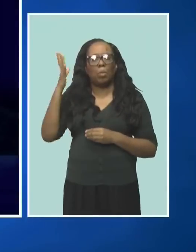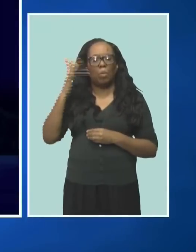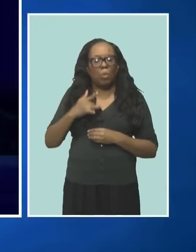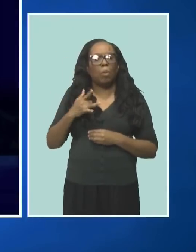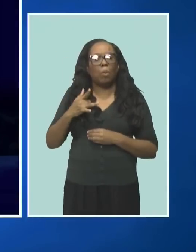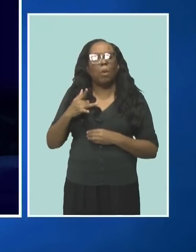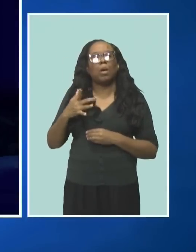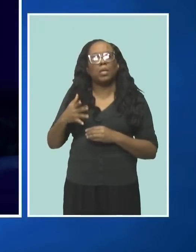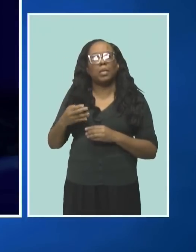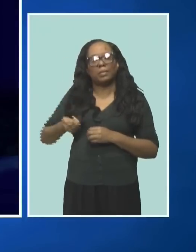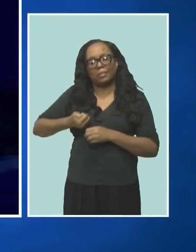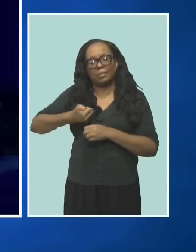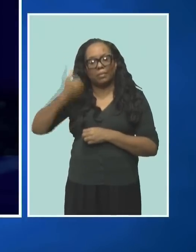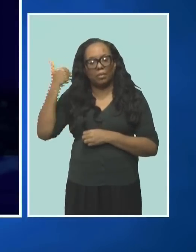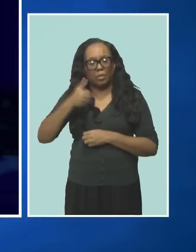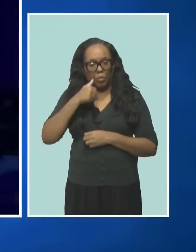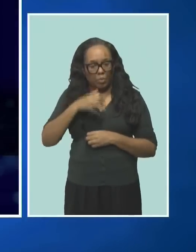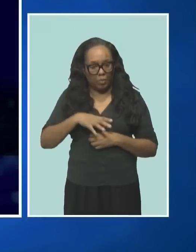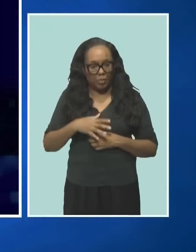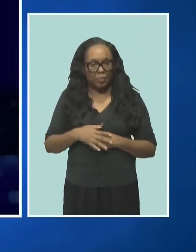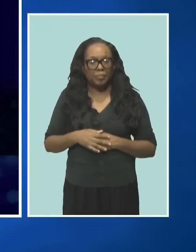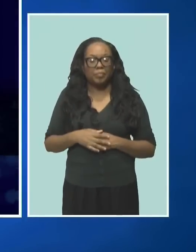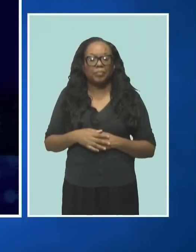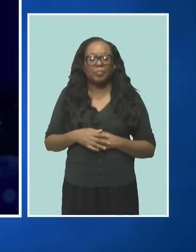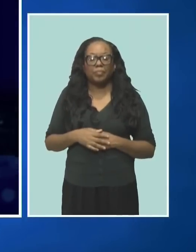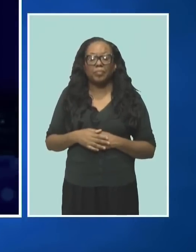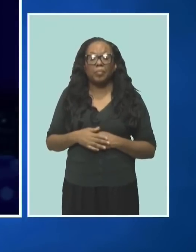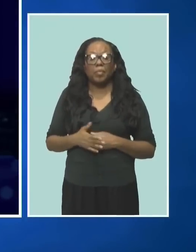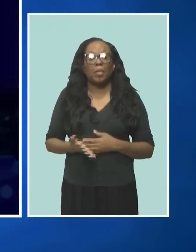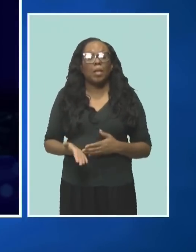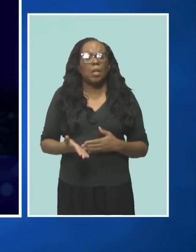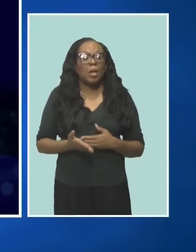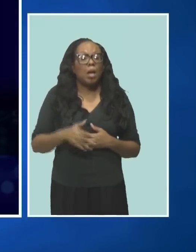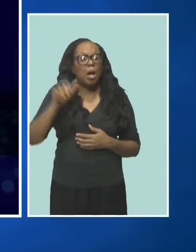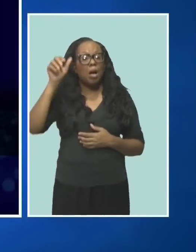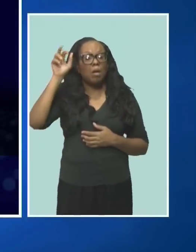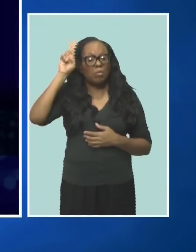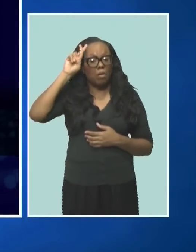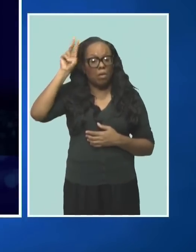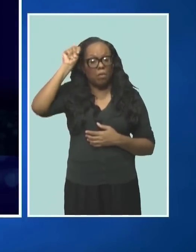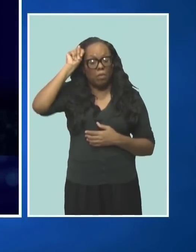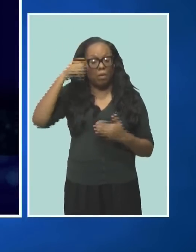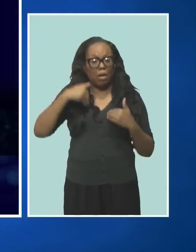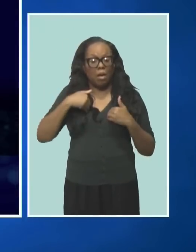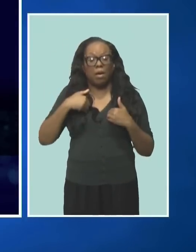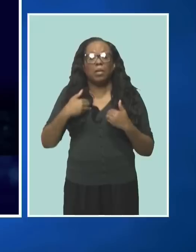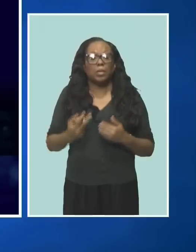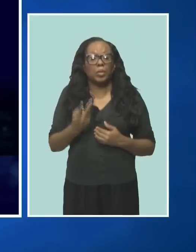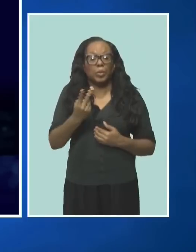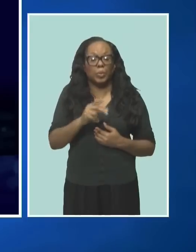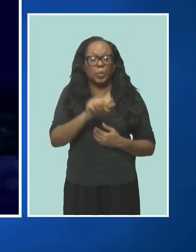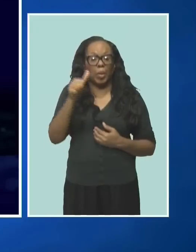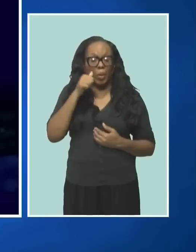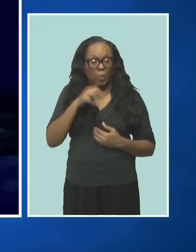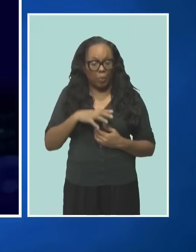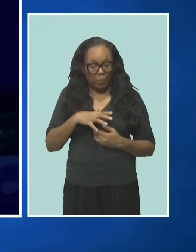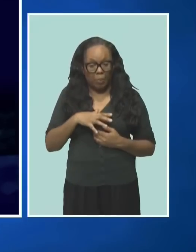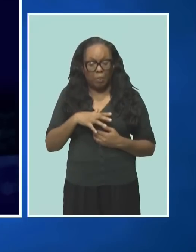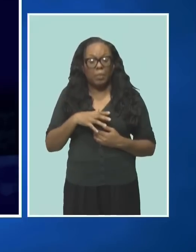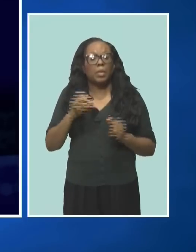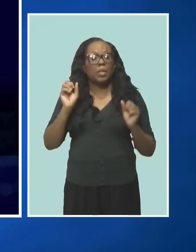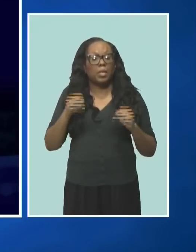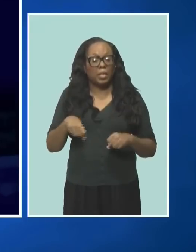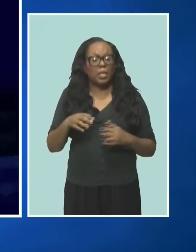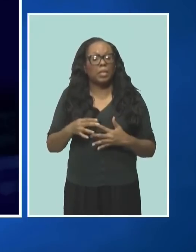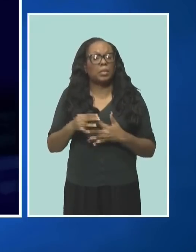2 logical choices in the shadow cabinet for Thorne, one of whom has previously served as a senator